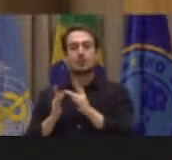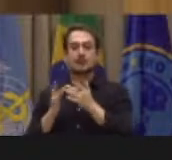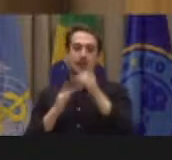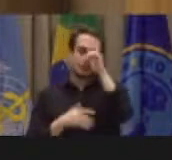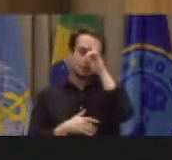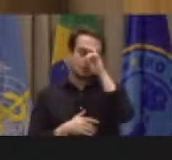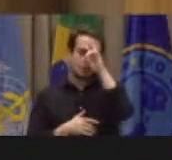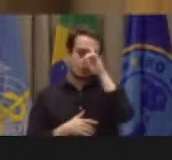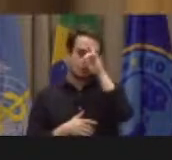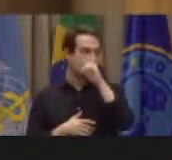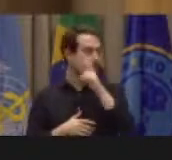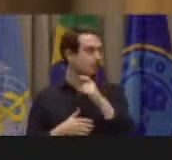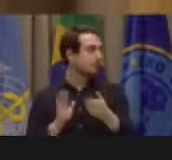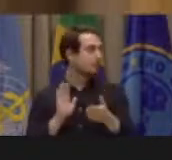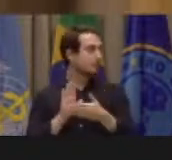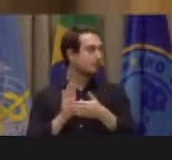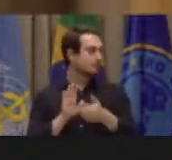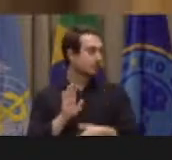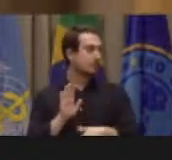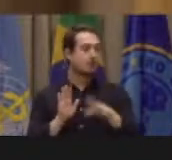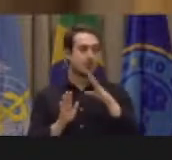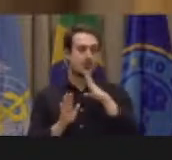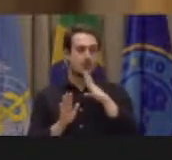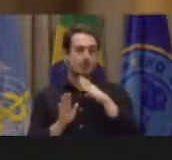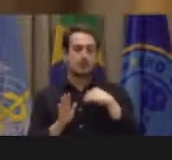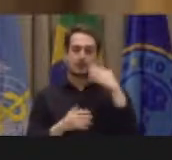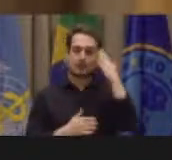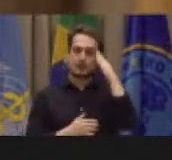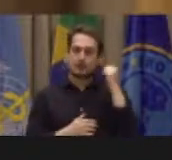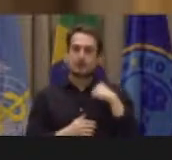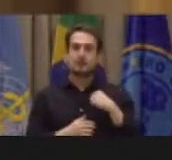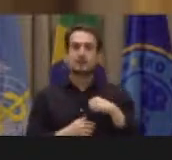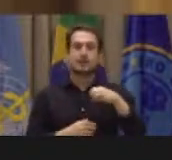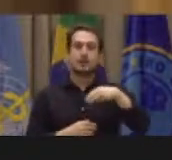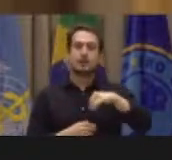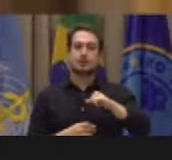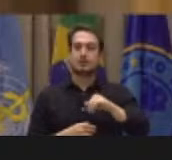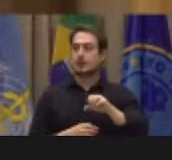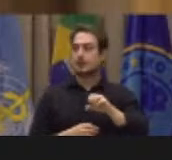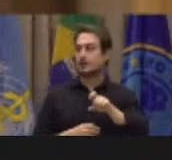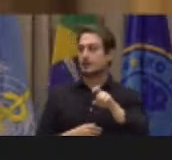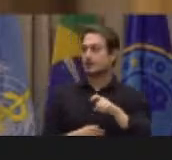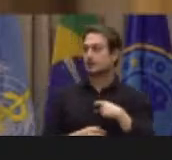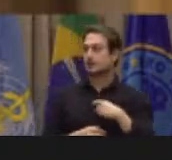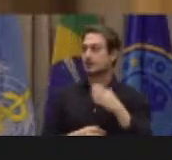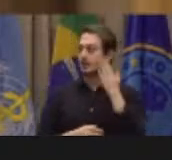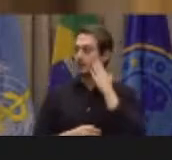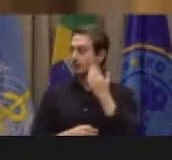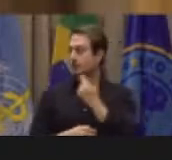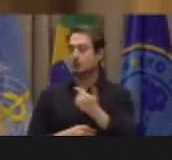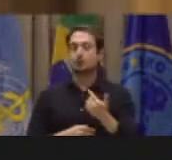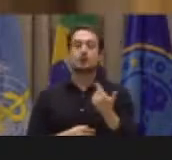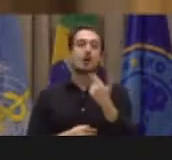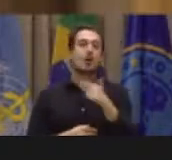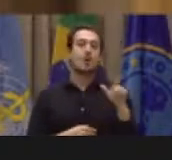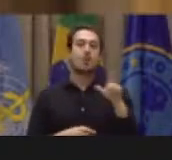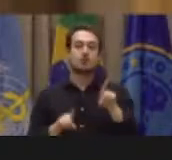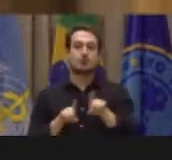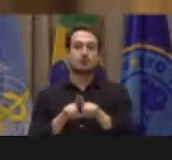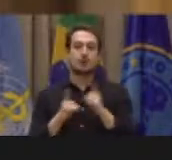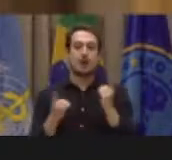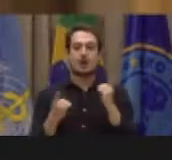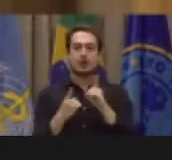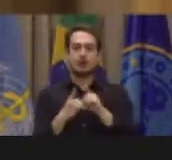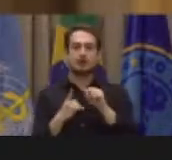due to internal references by the own doctors. They knew how this was working, and there were